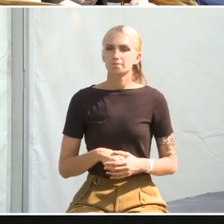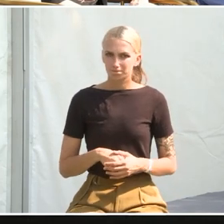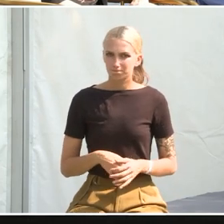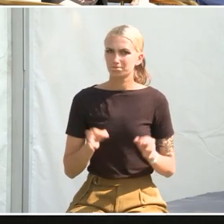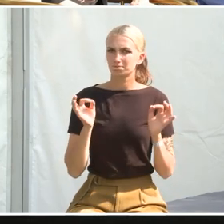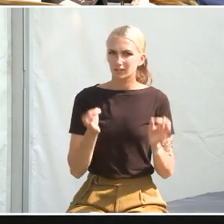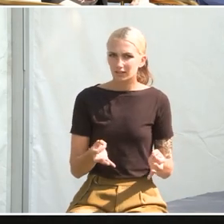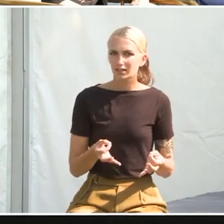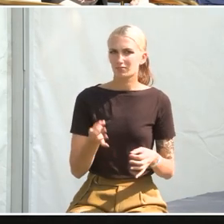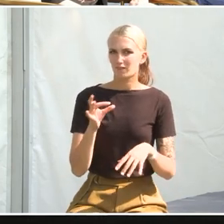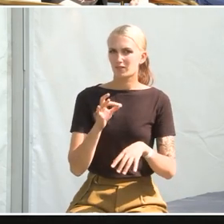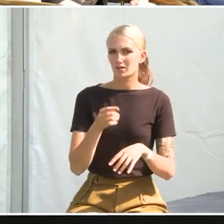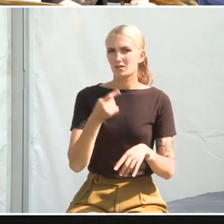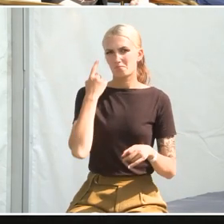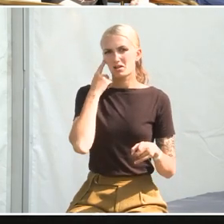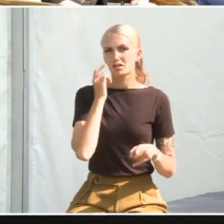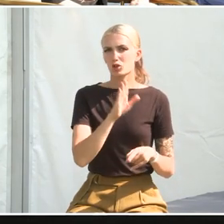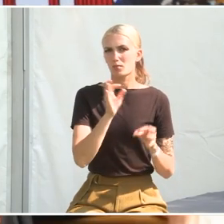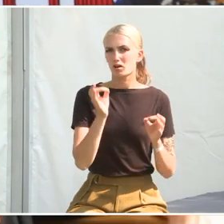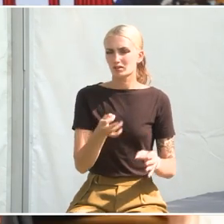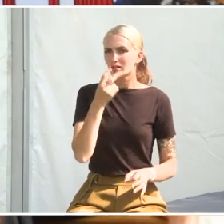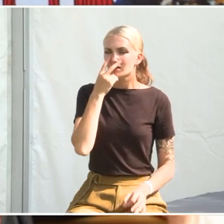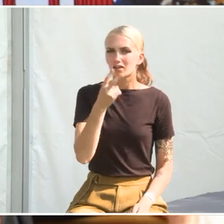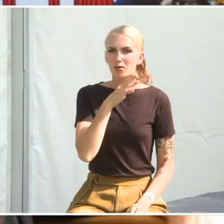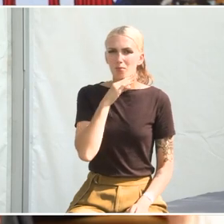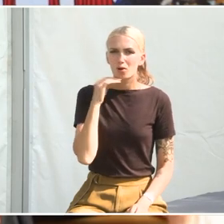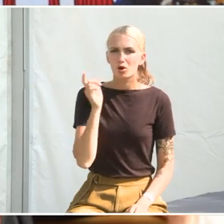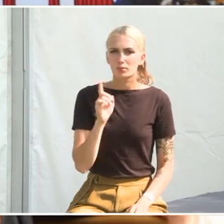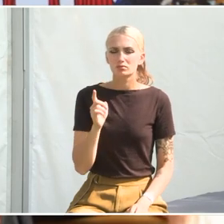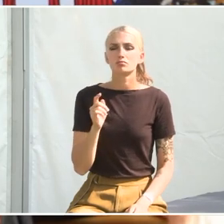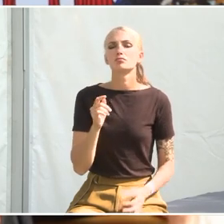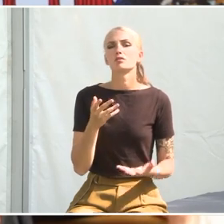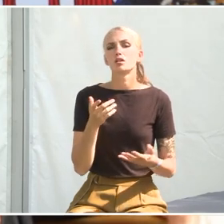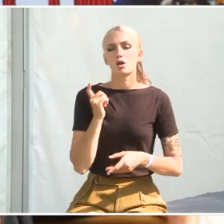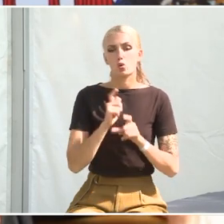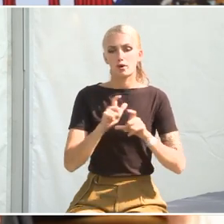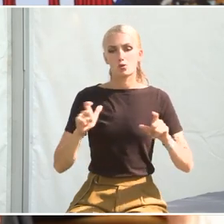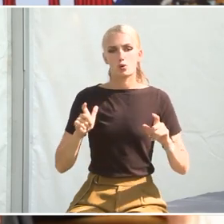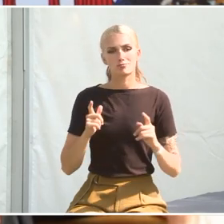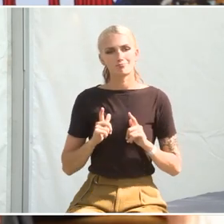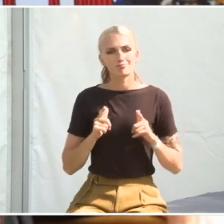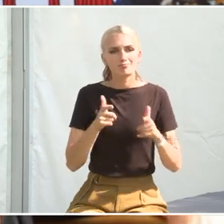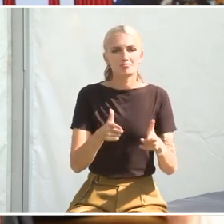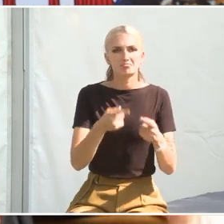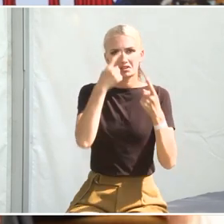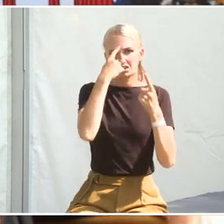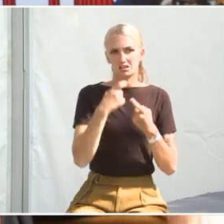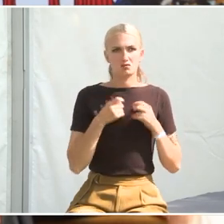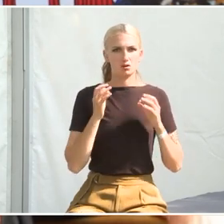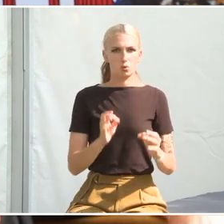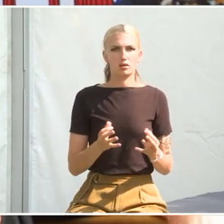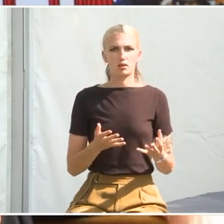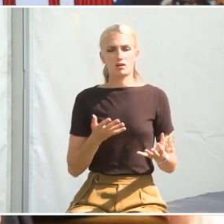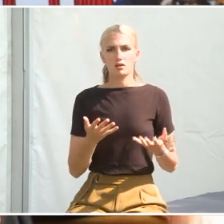point, because what we see a lot is that you just go there. Sometimes you don't even get information. I'm actually starting a